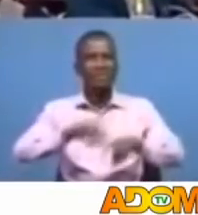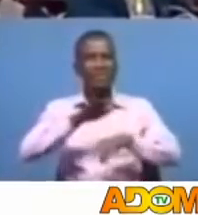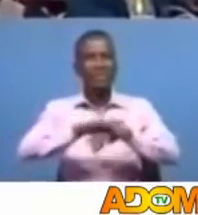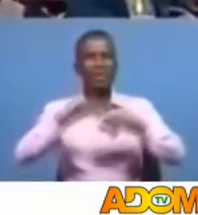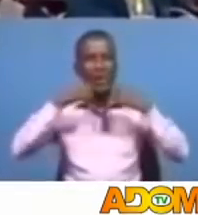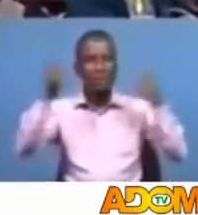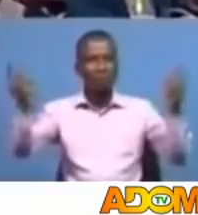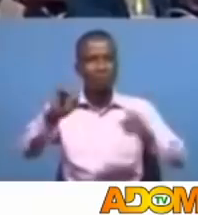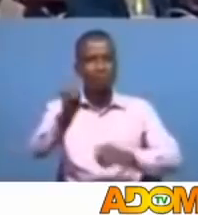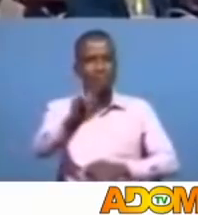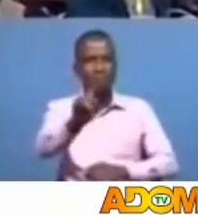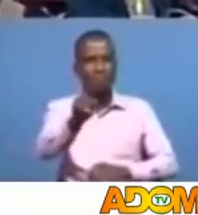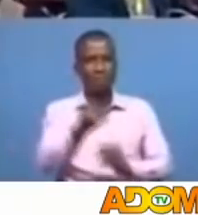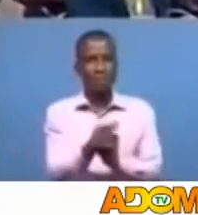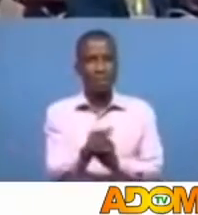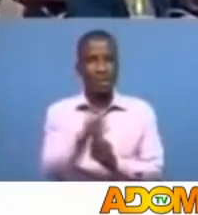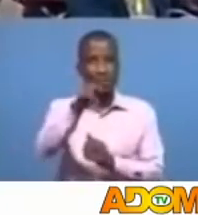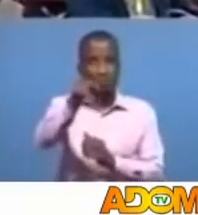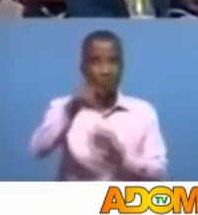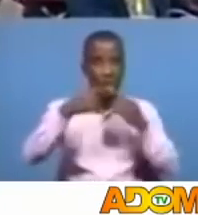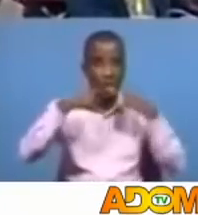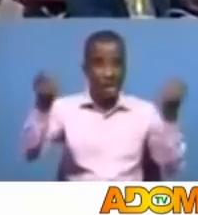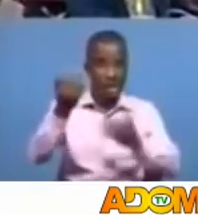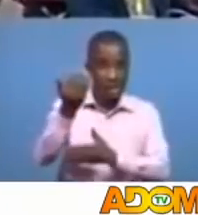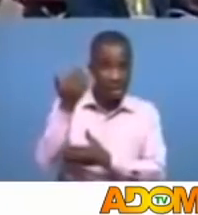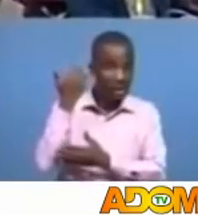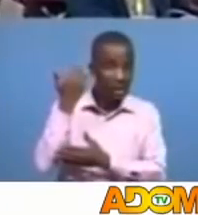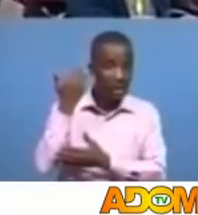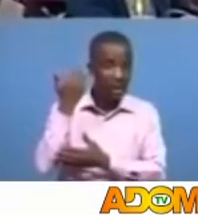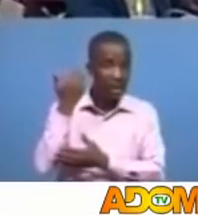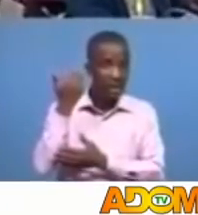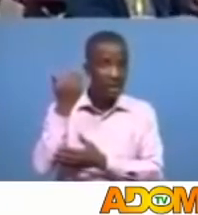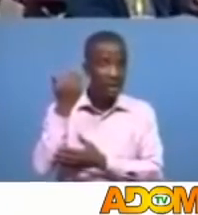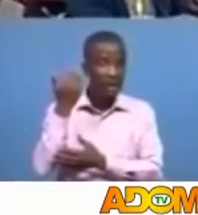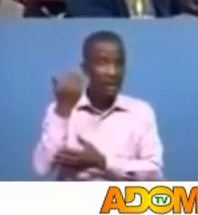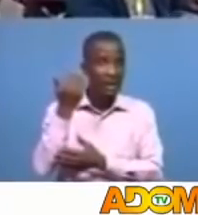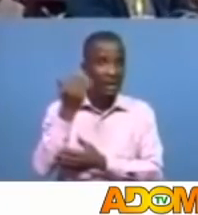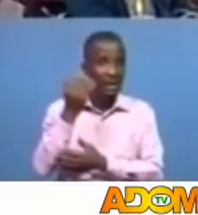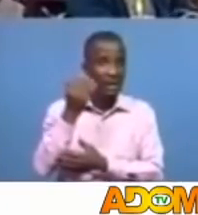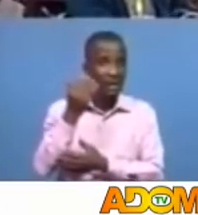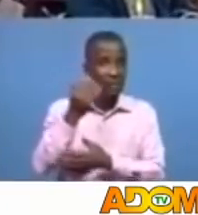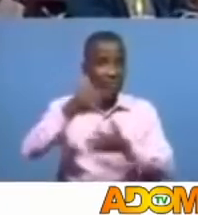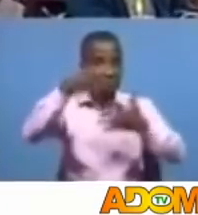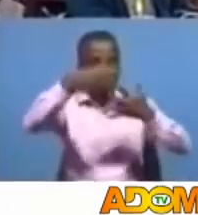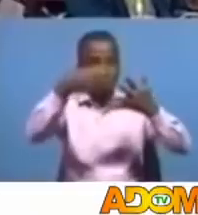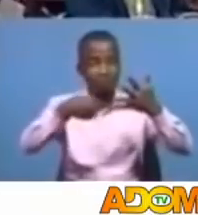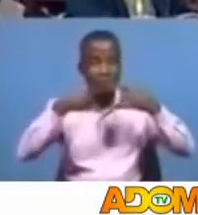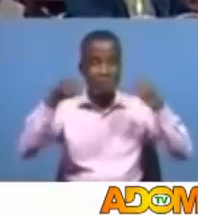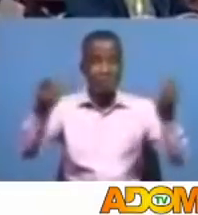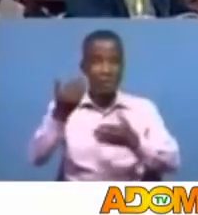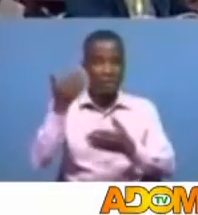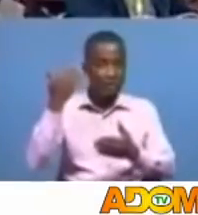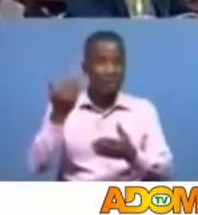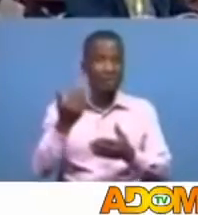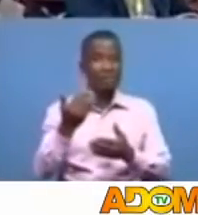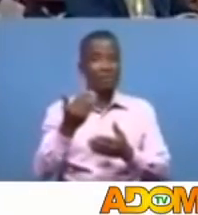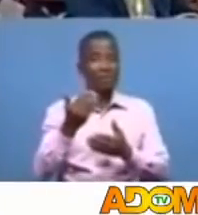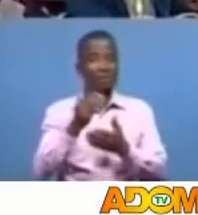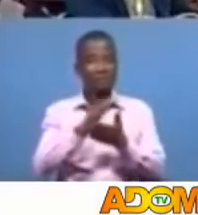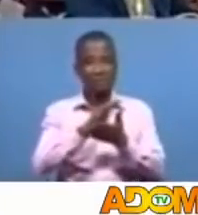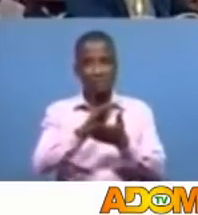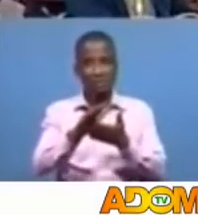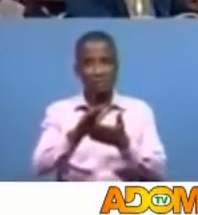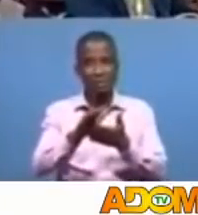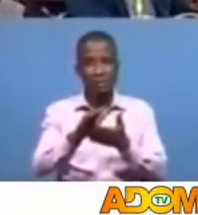of the ruling that your lordships gave, the terms of your ruling are very clear, and unless